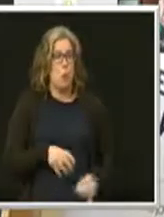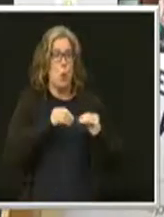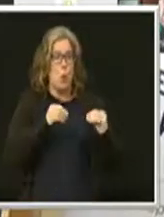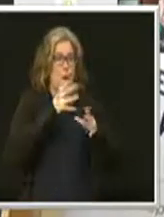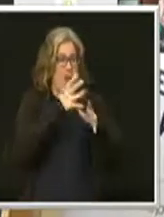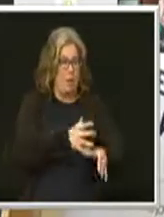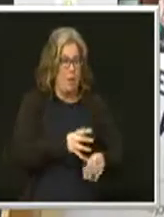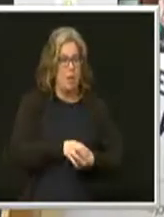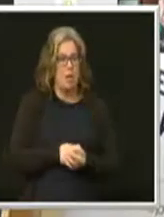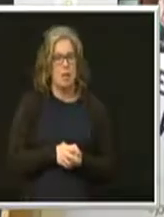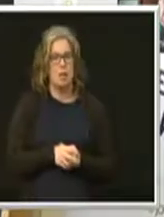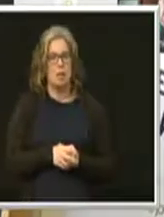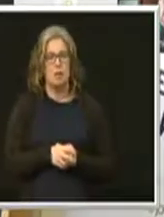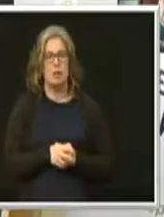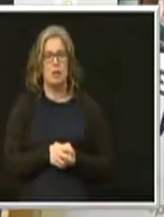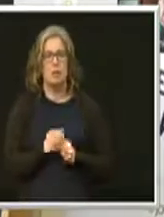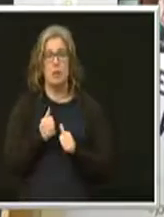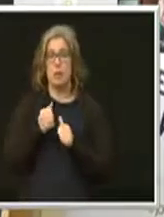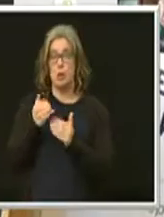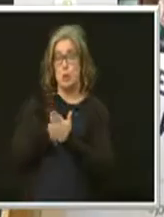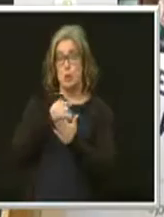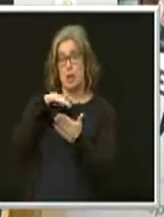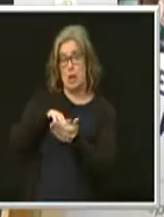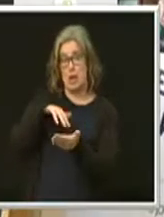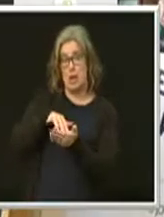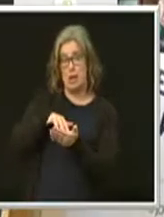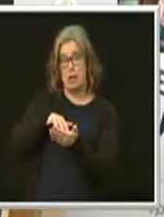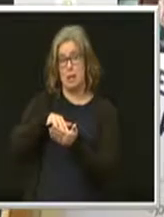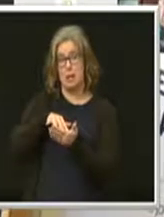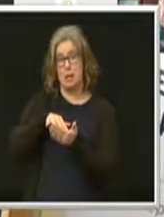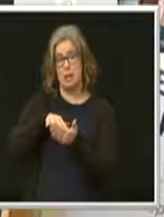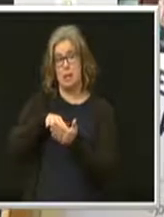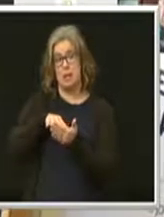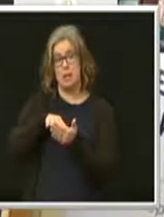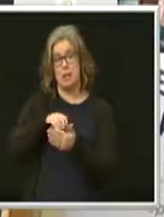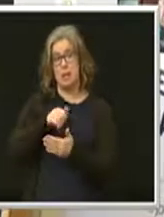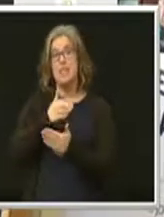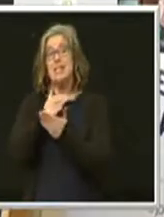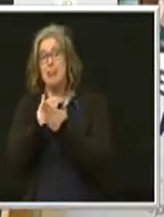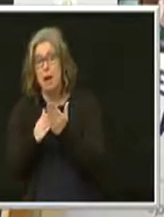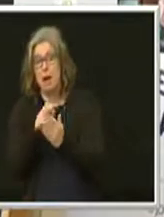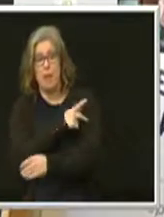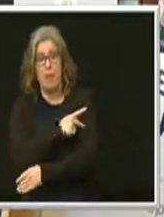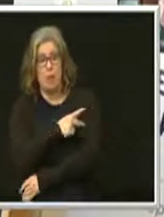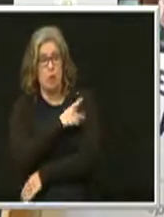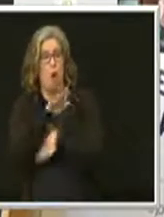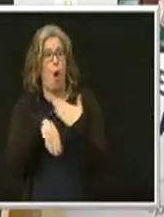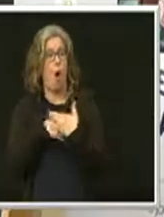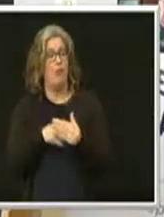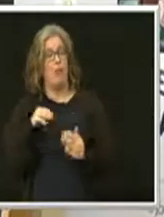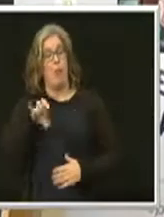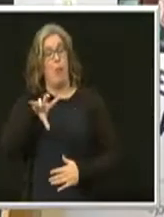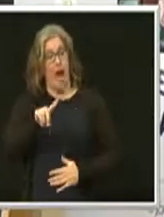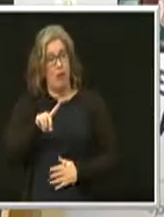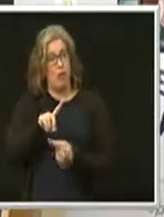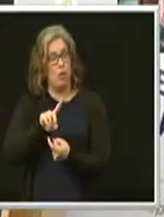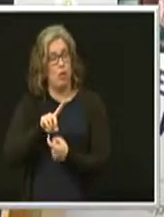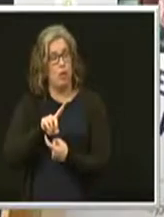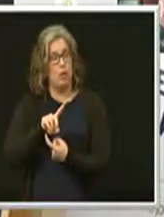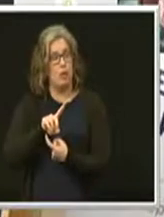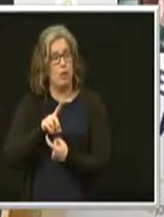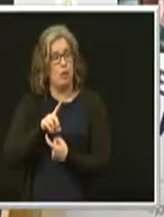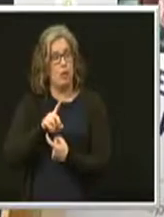vomiting. According to a new study, a subset of COVID-19 patients who all had mild disease overall had